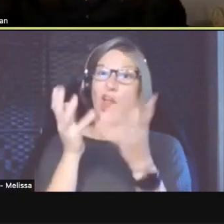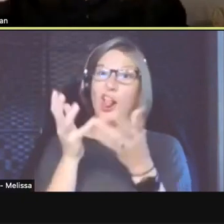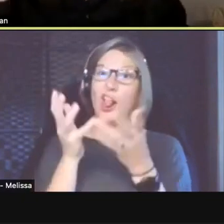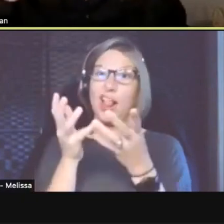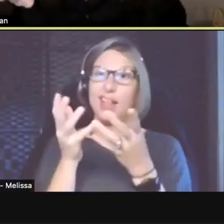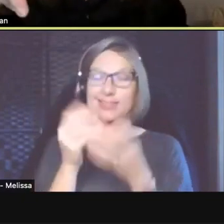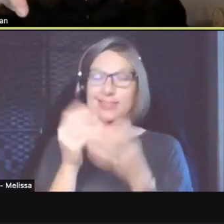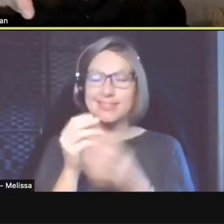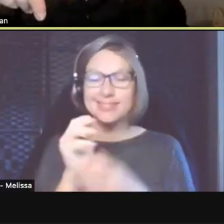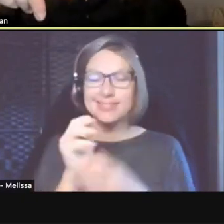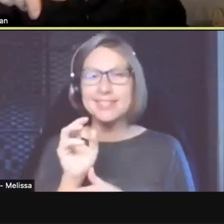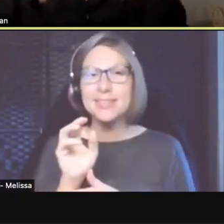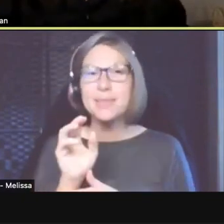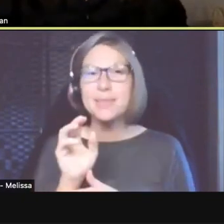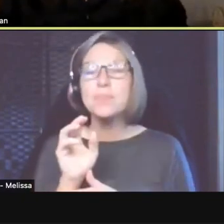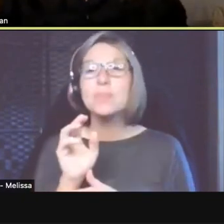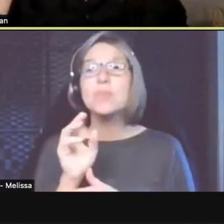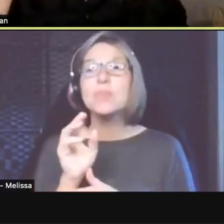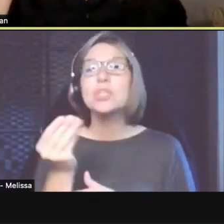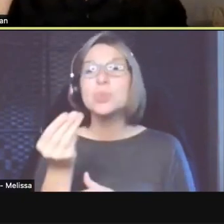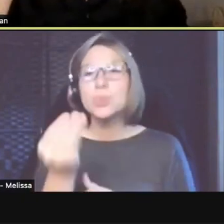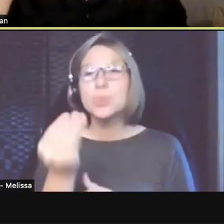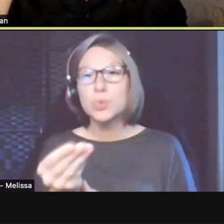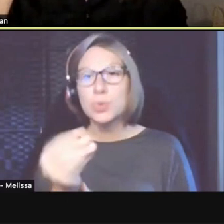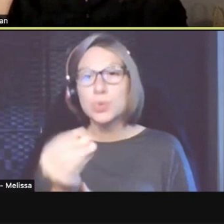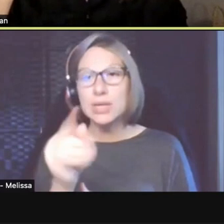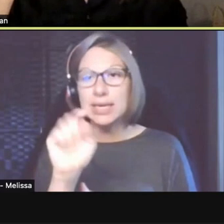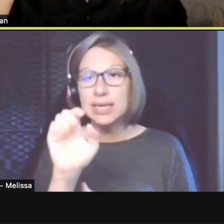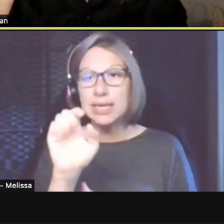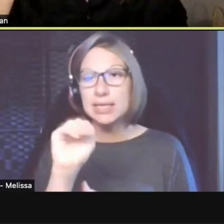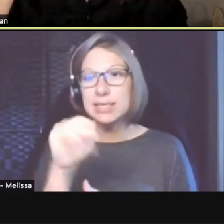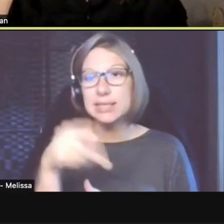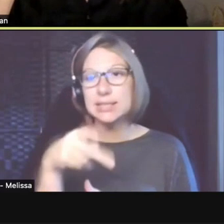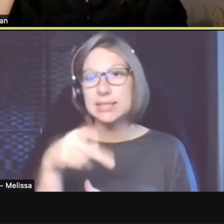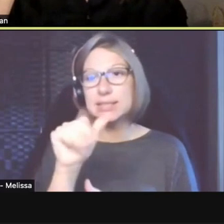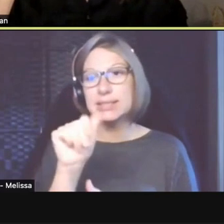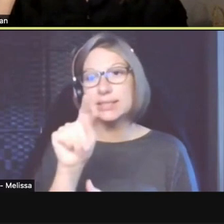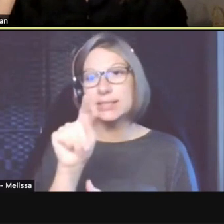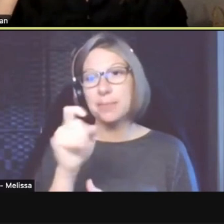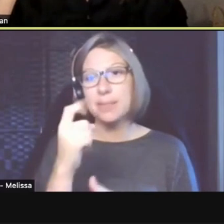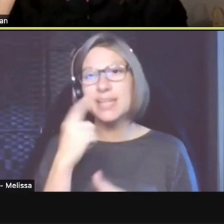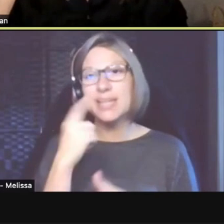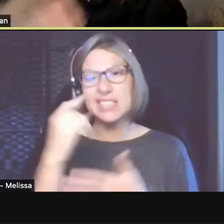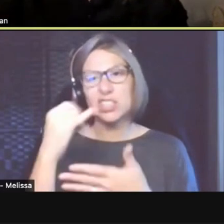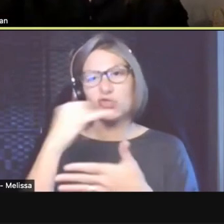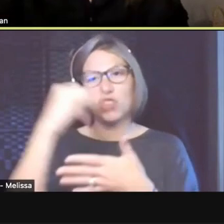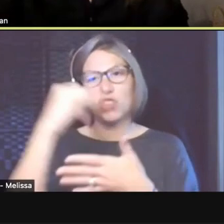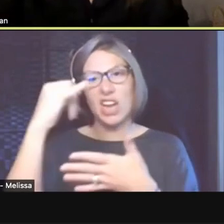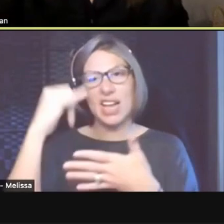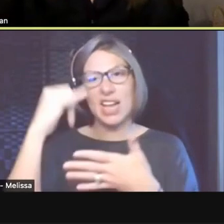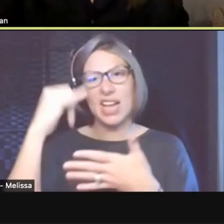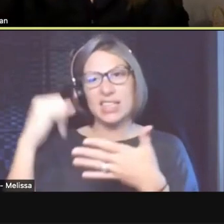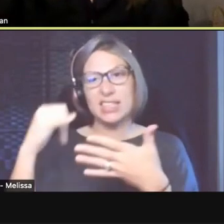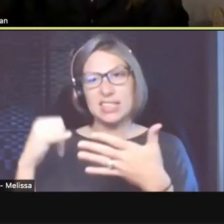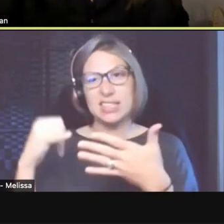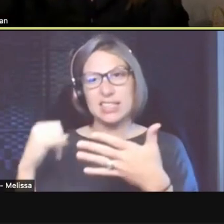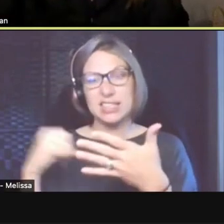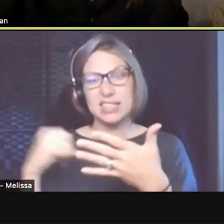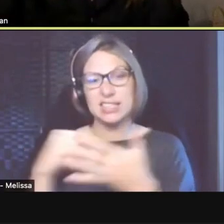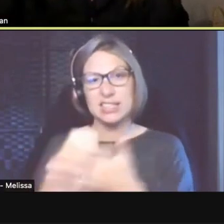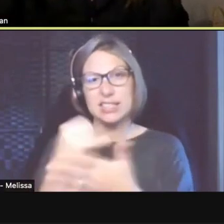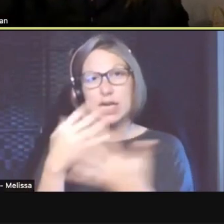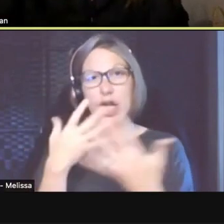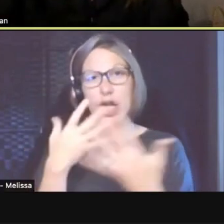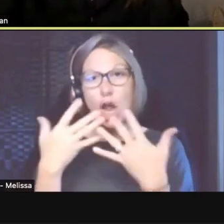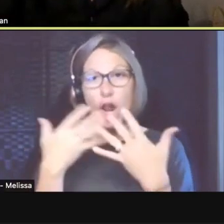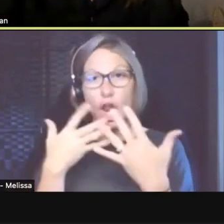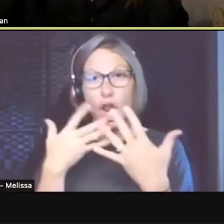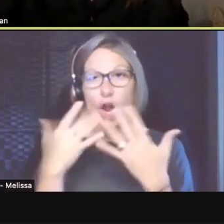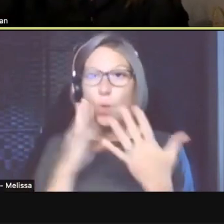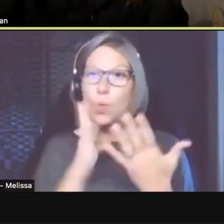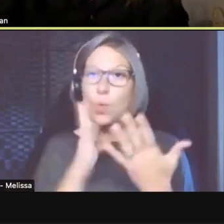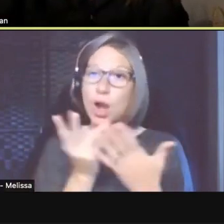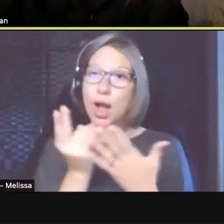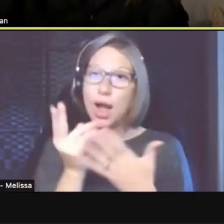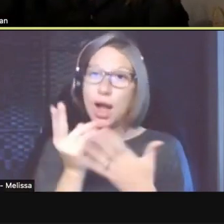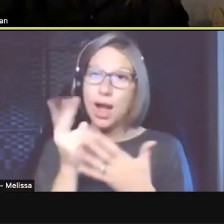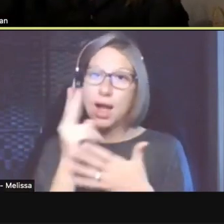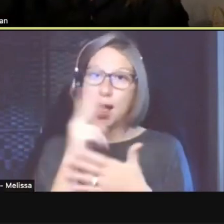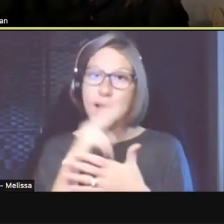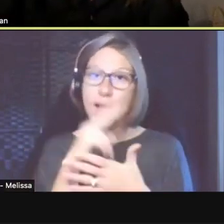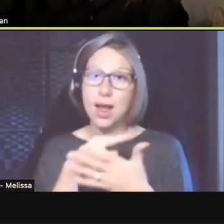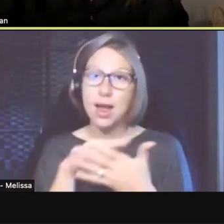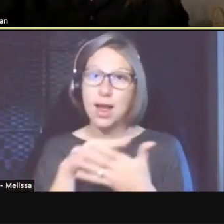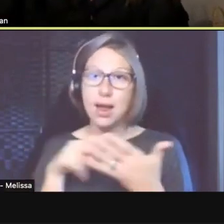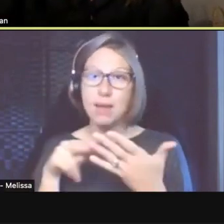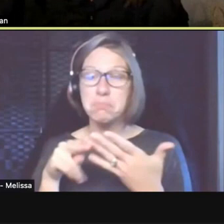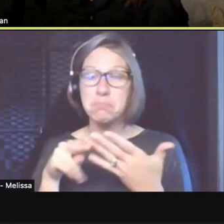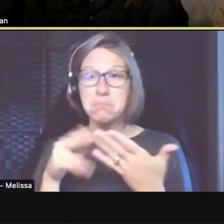He's given this little template and asked to trace around it and color it, and it was going to be cut out. Okay.